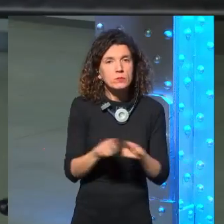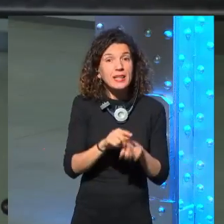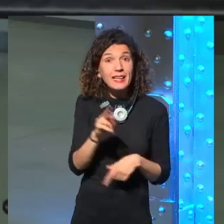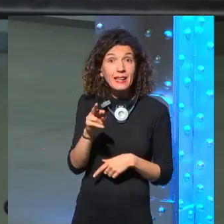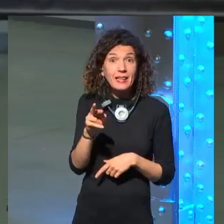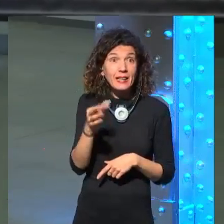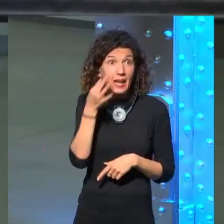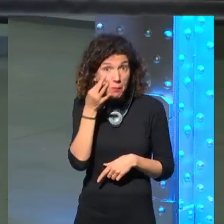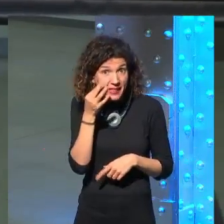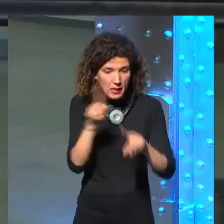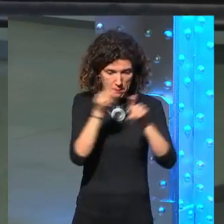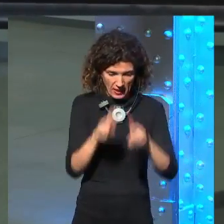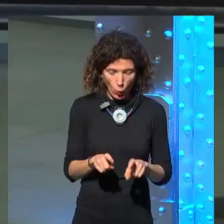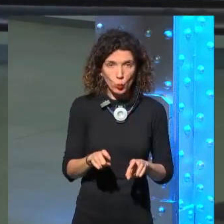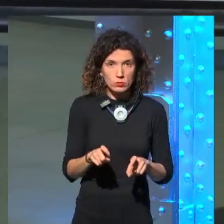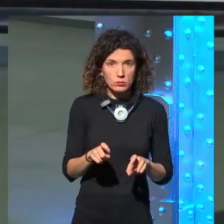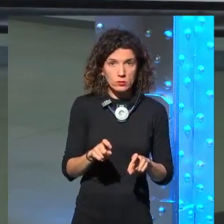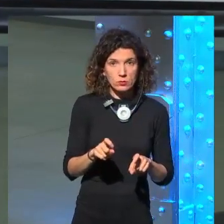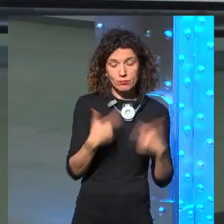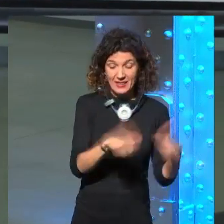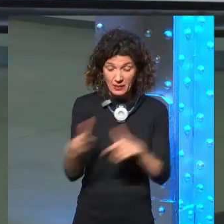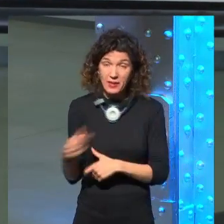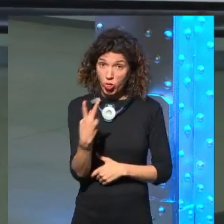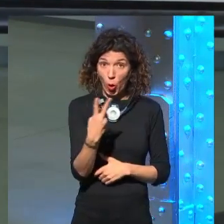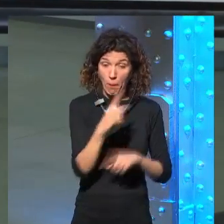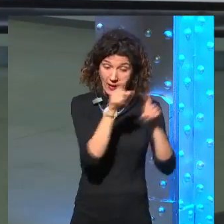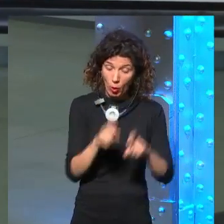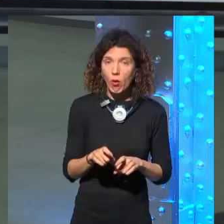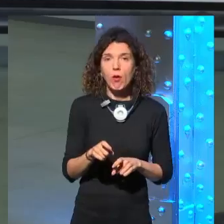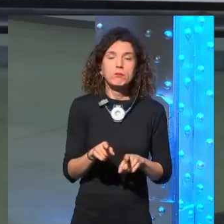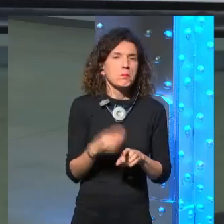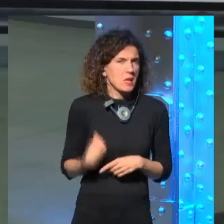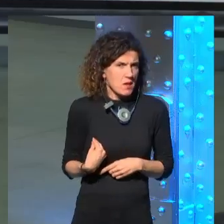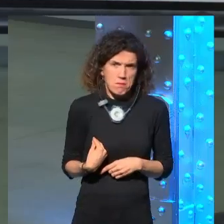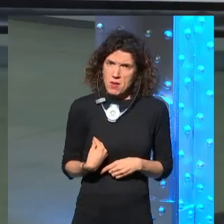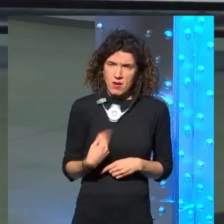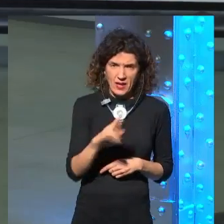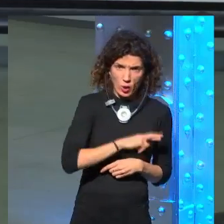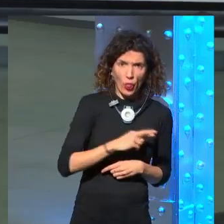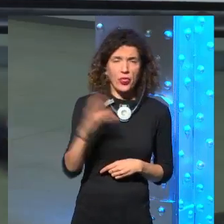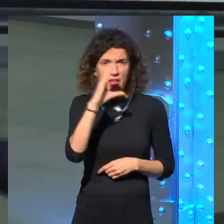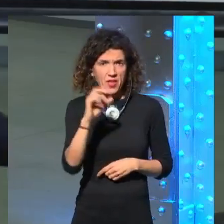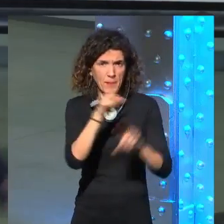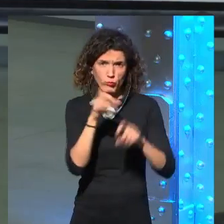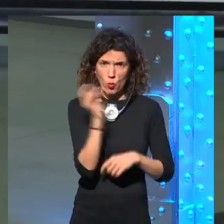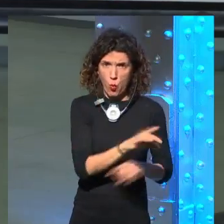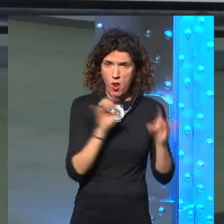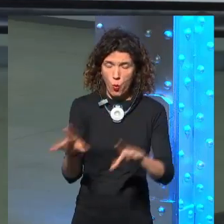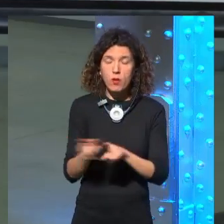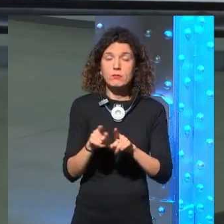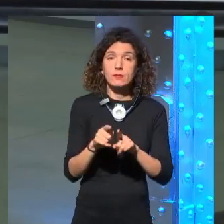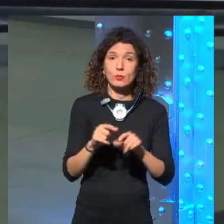questions. And in preparation for that debate, I talked to a philosopher friend of mine at my college in